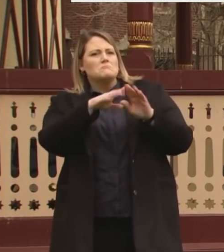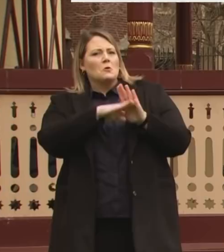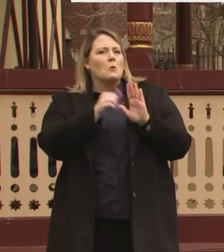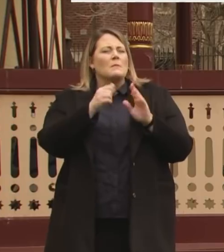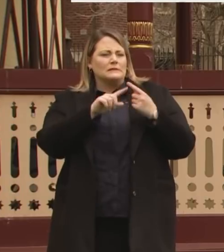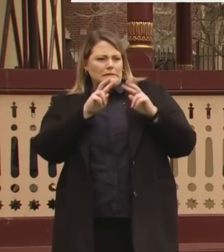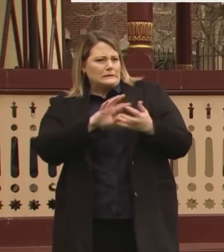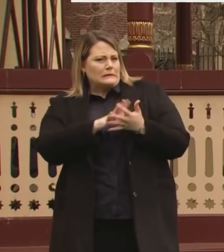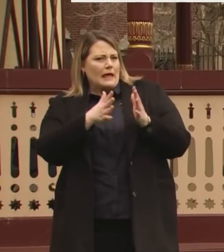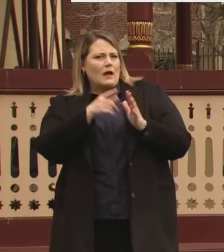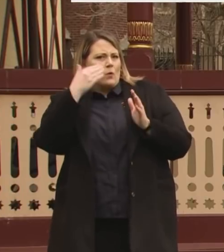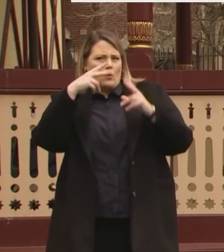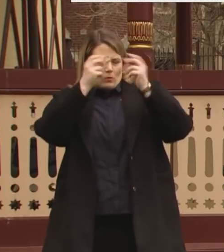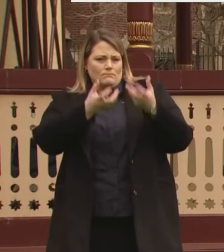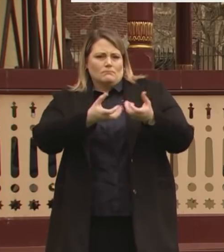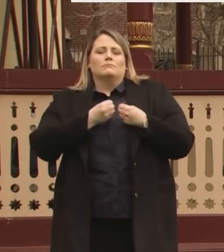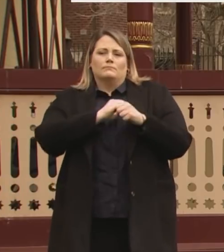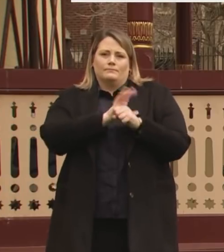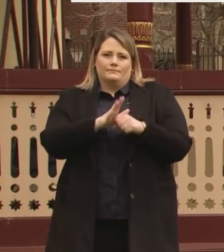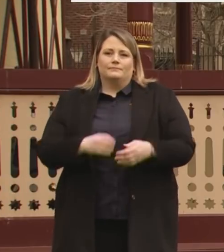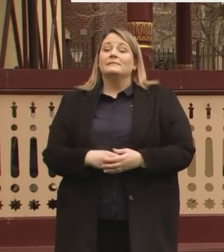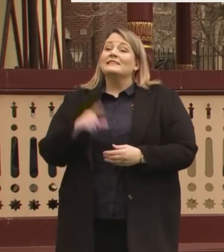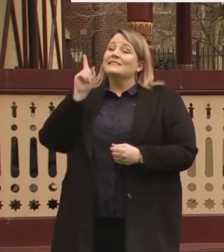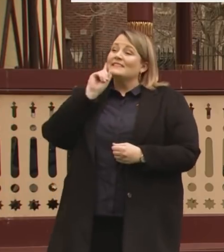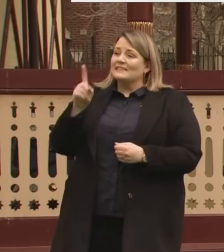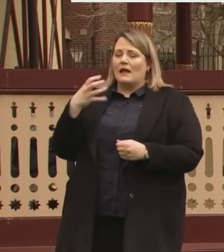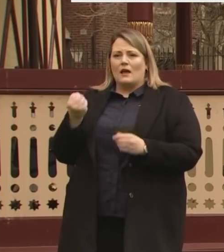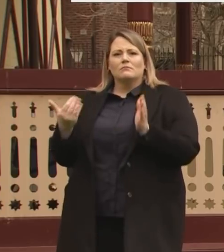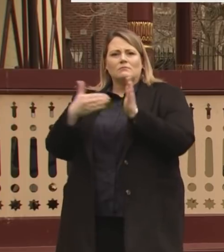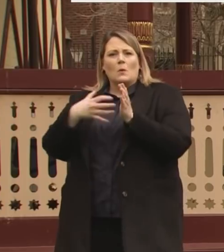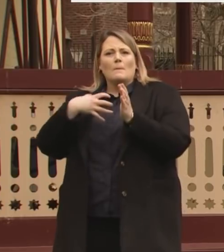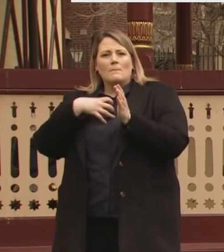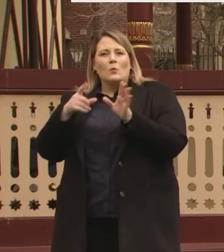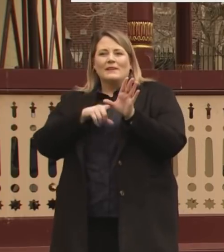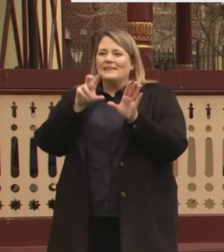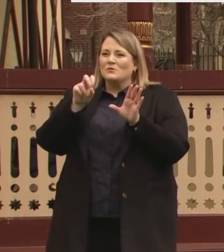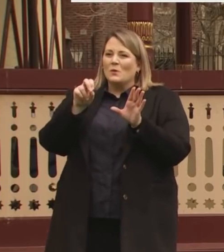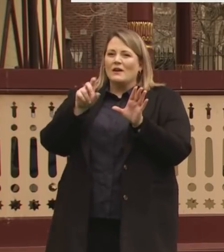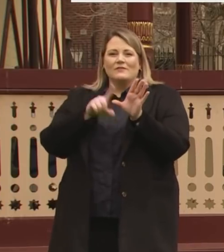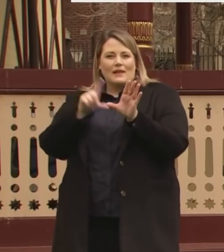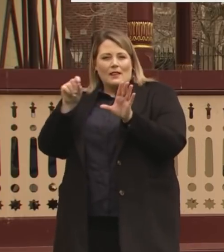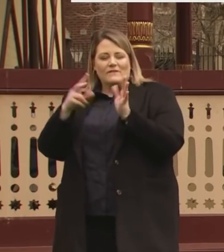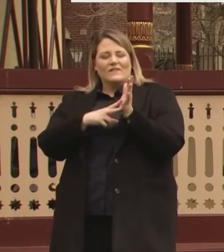priority kids in Year 12, and those vaccinations do start today. That's very exciting. There are